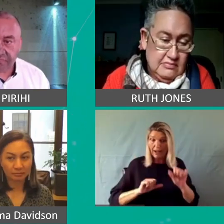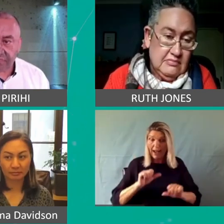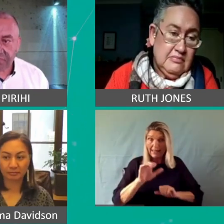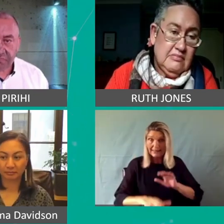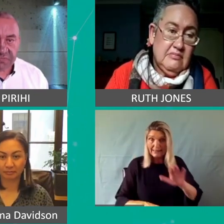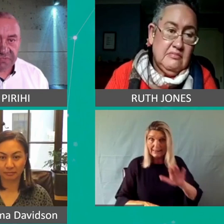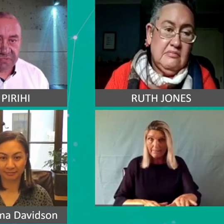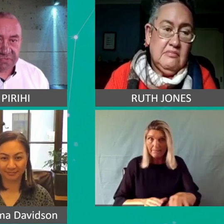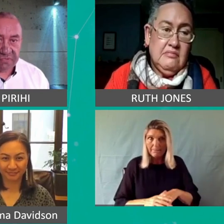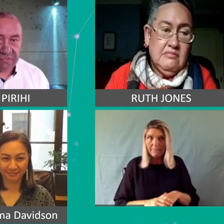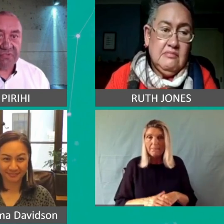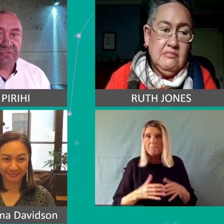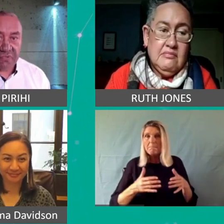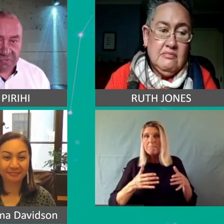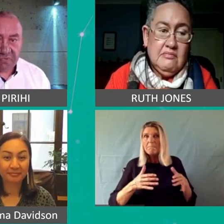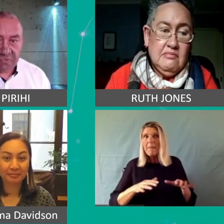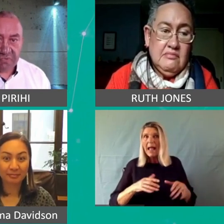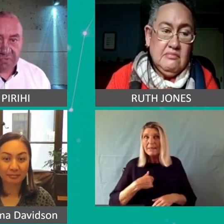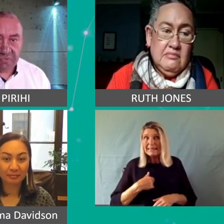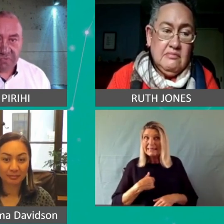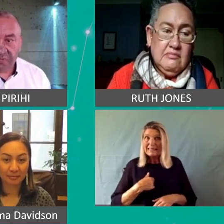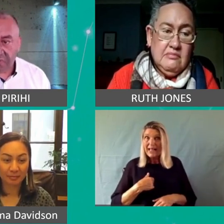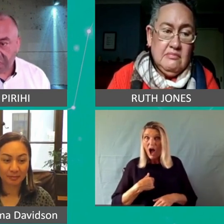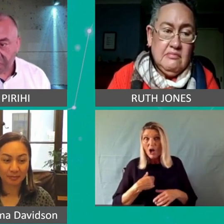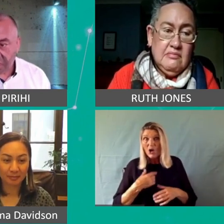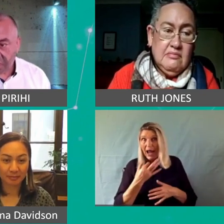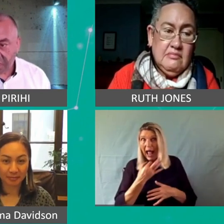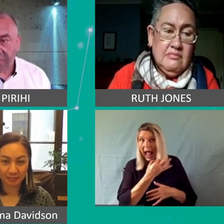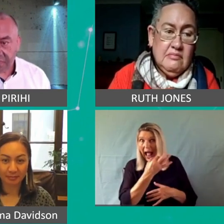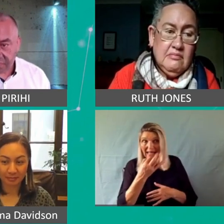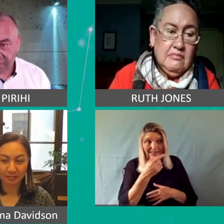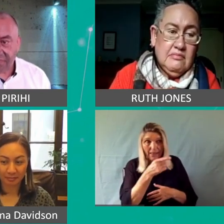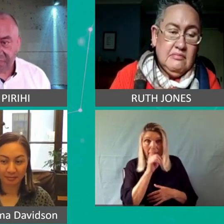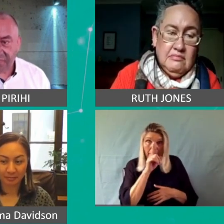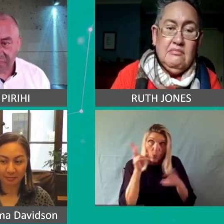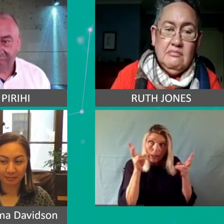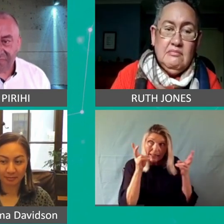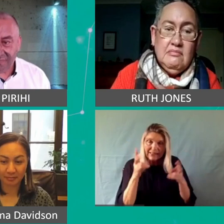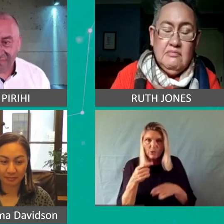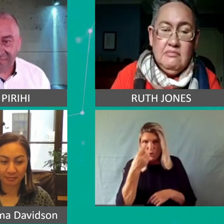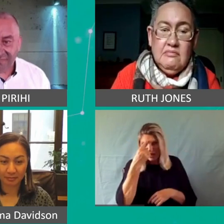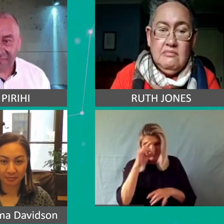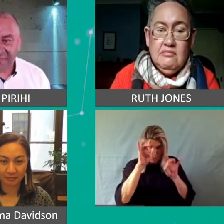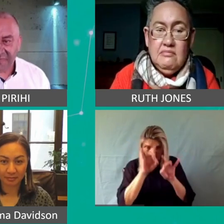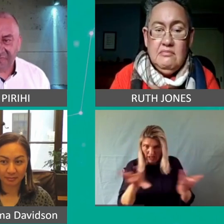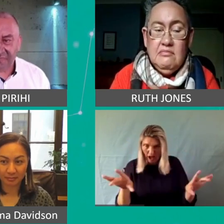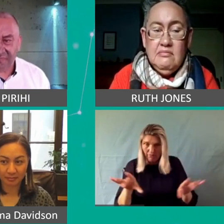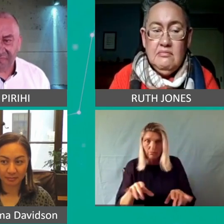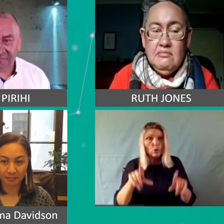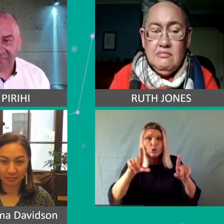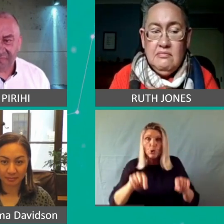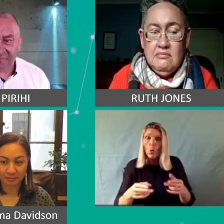I wonder if I might actually invite listeners to think about what you can do with these